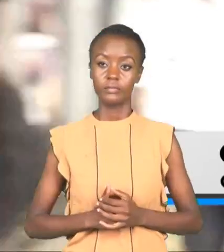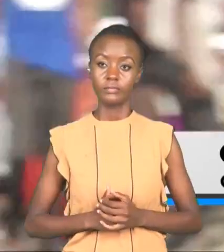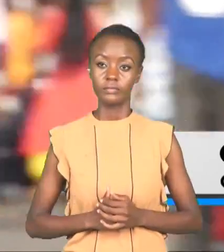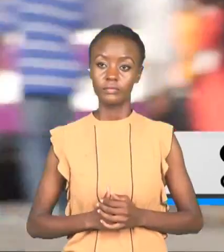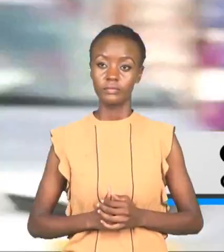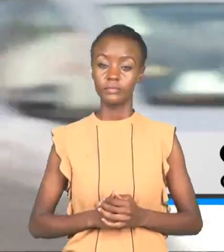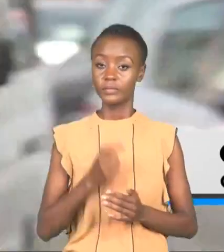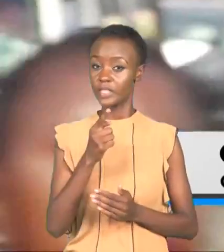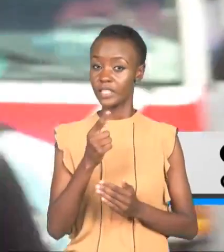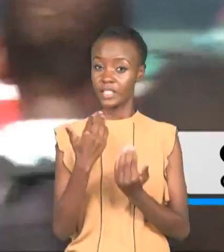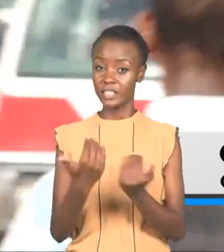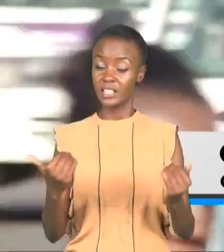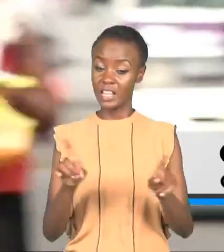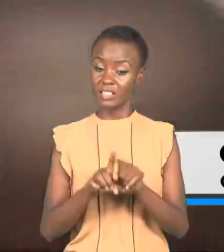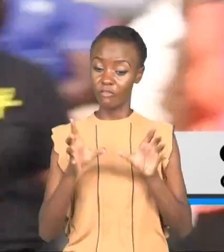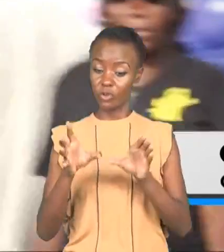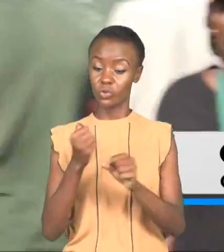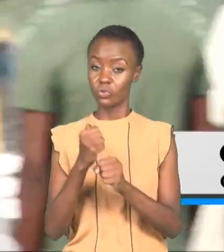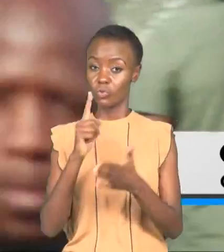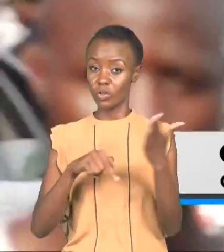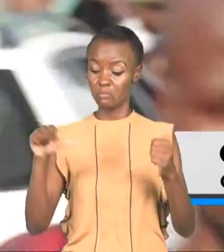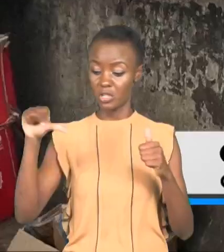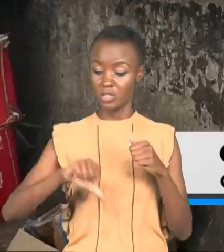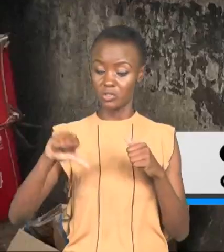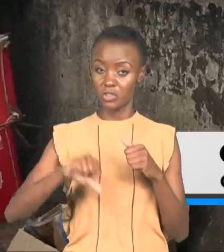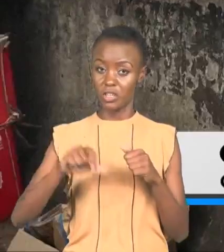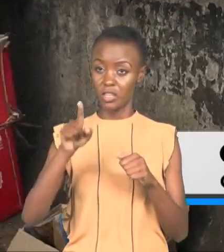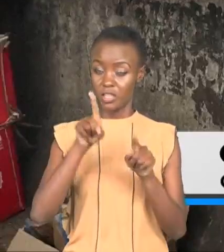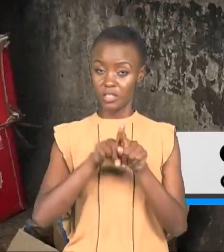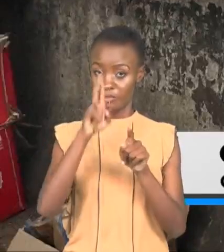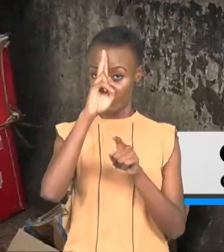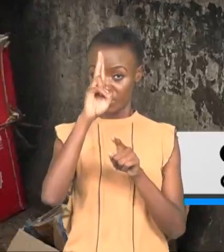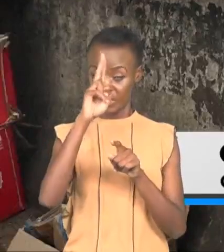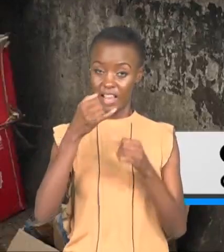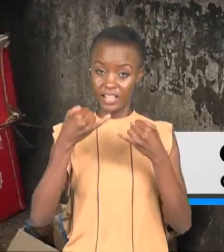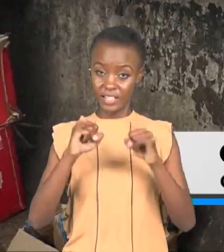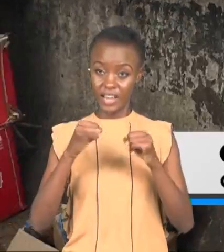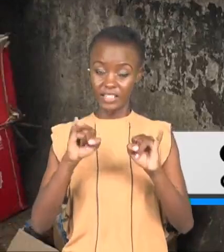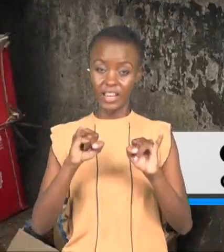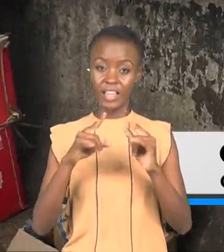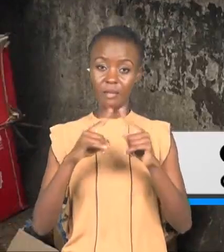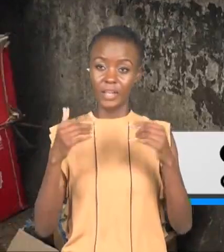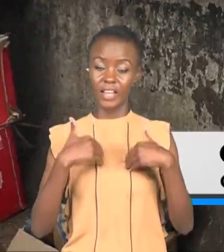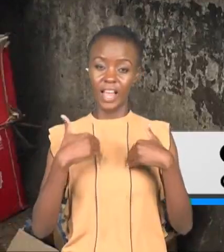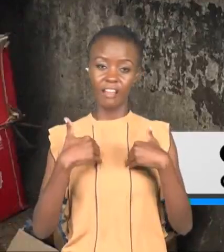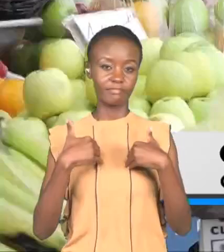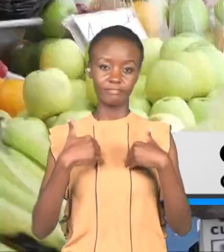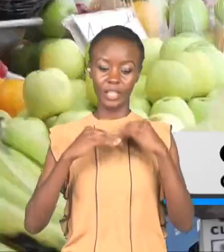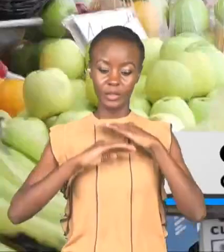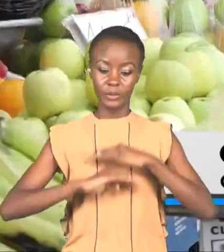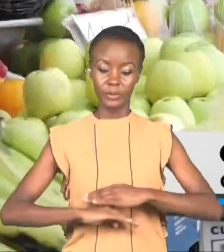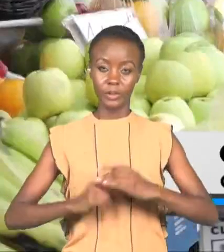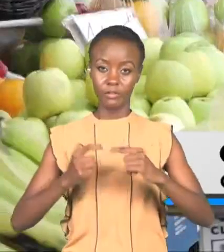Some children are even forced into prostitution, and police say that their efforts to combat this are hampered by a recent relaxation of border crossings in Central